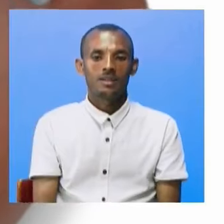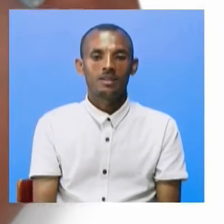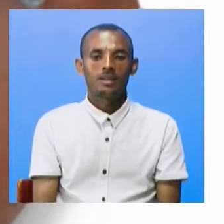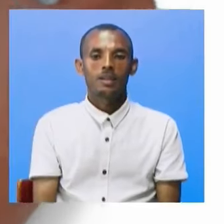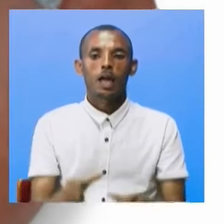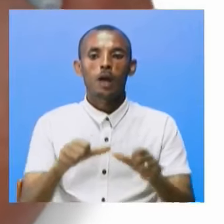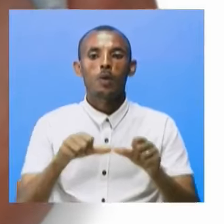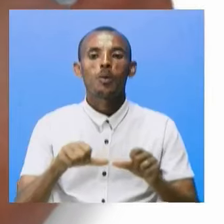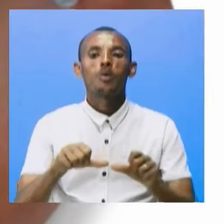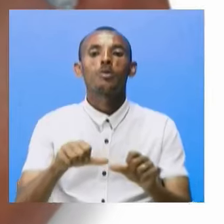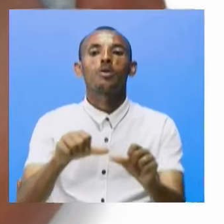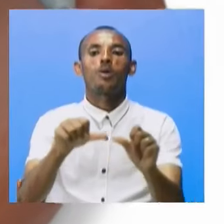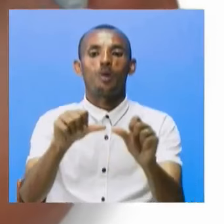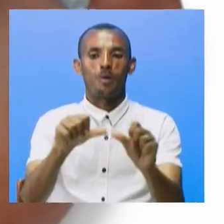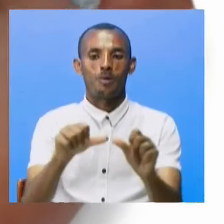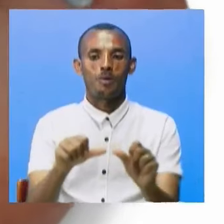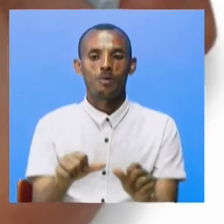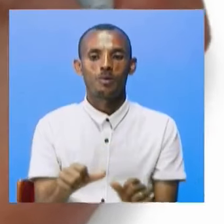continue